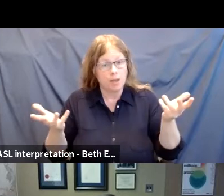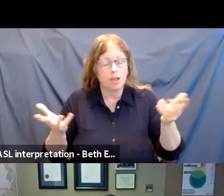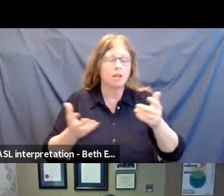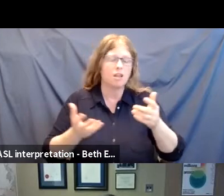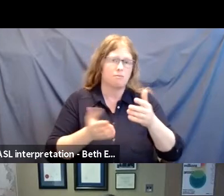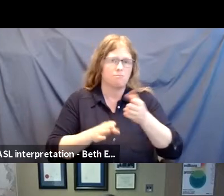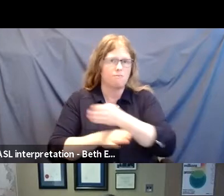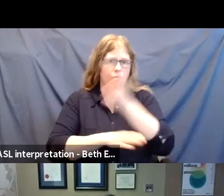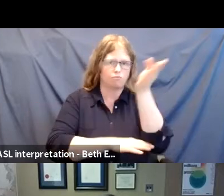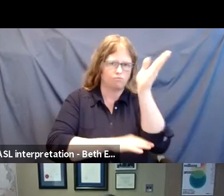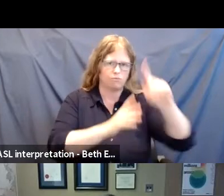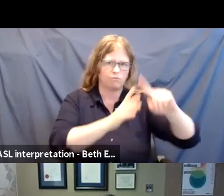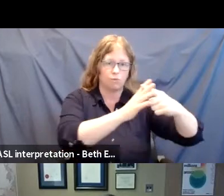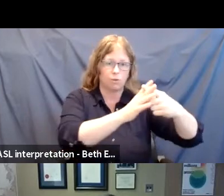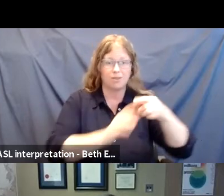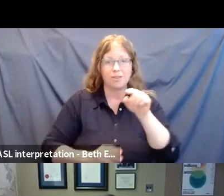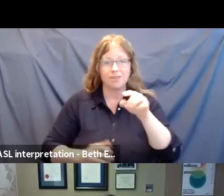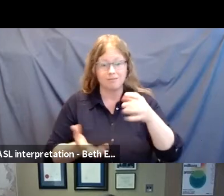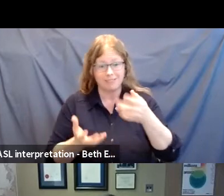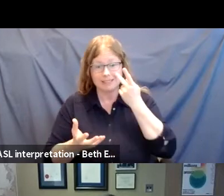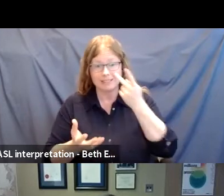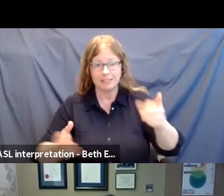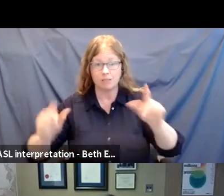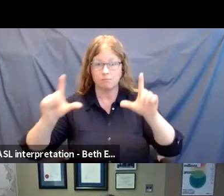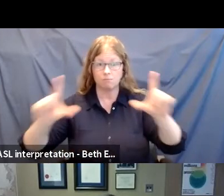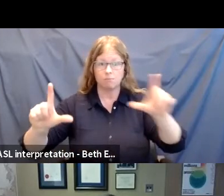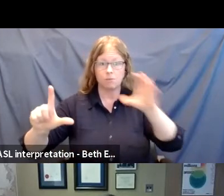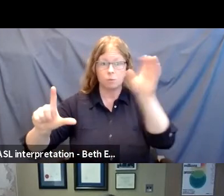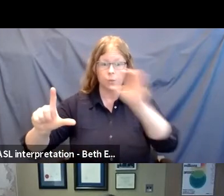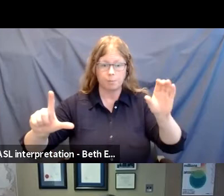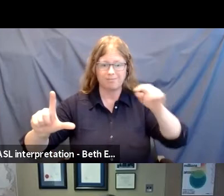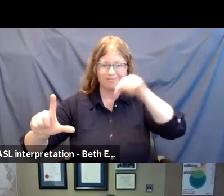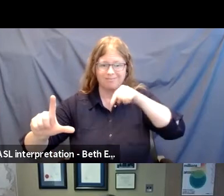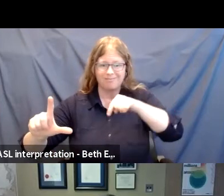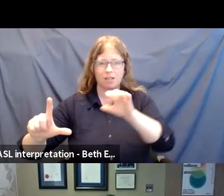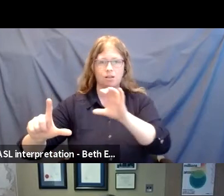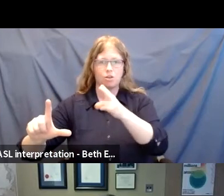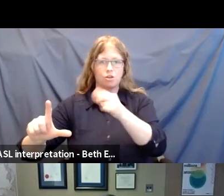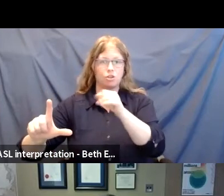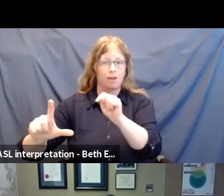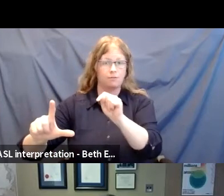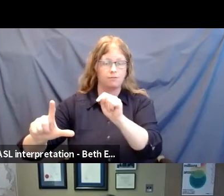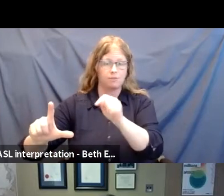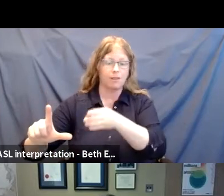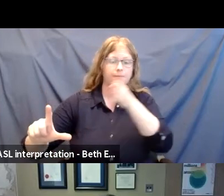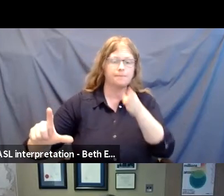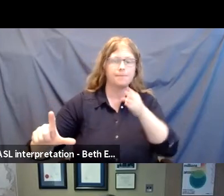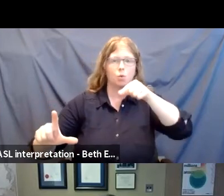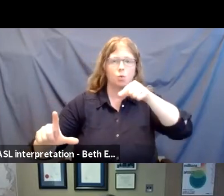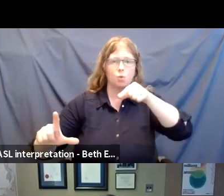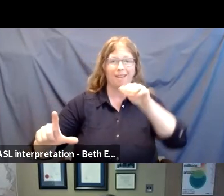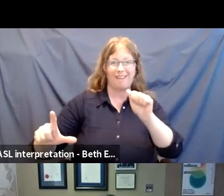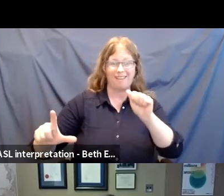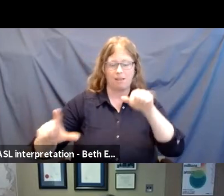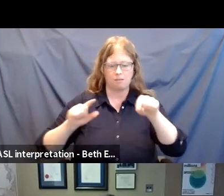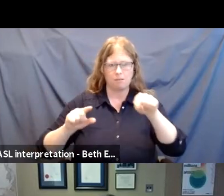we start, you'll note that on the platform, there is a chat function. There's the Q&A. And so please do use the